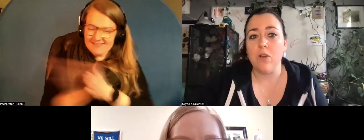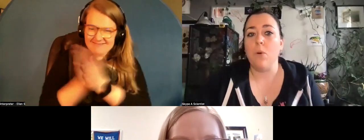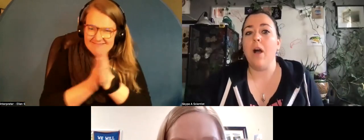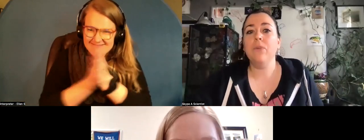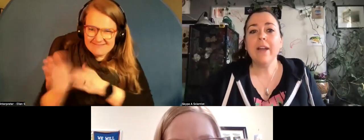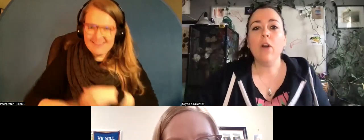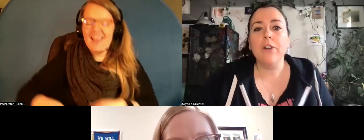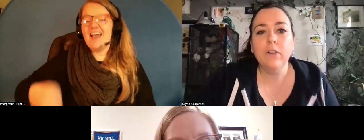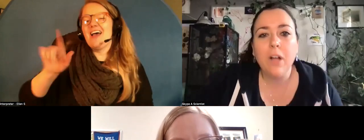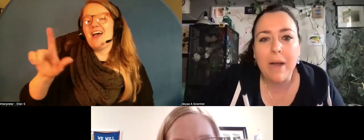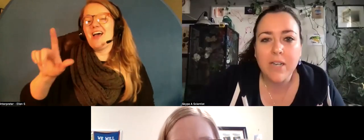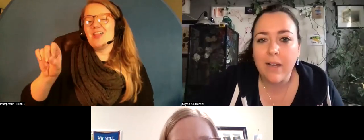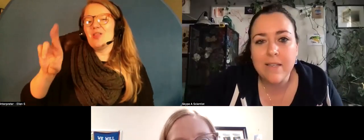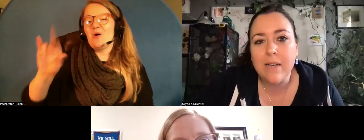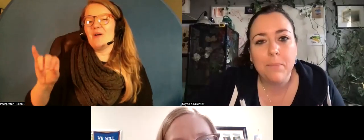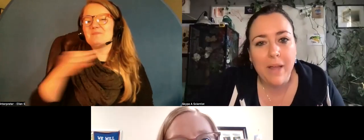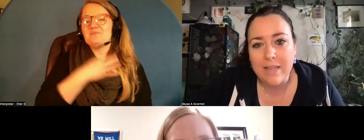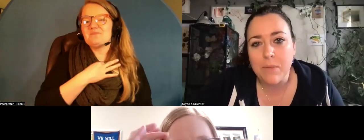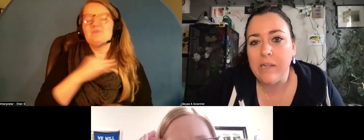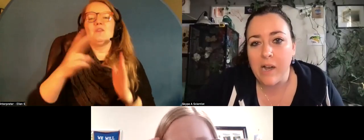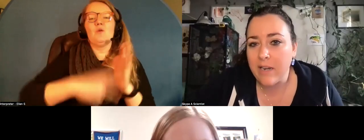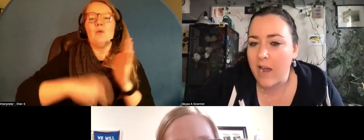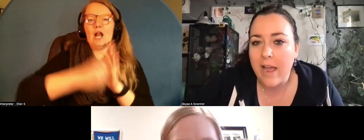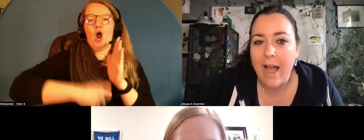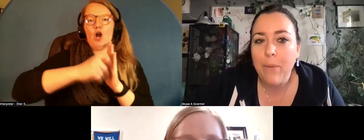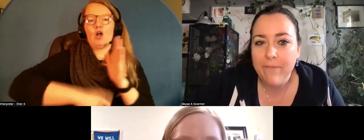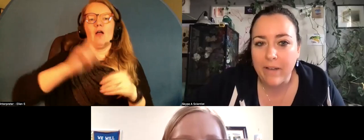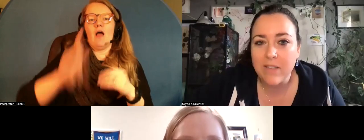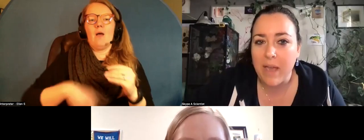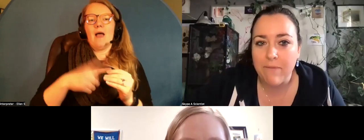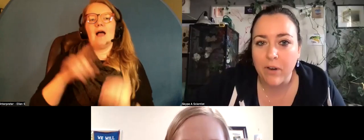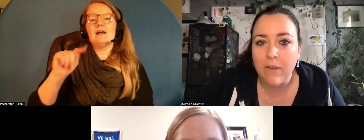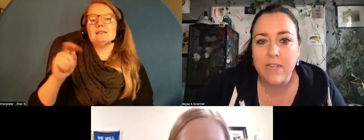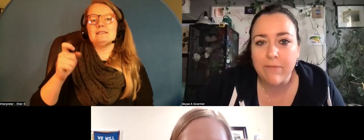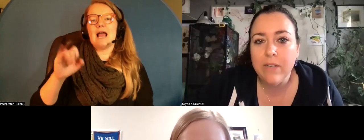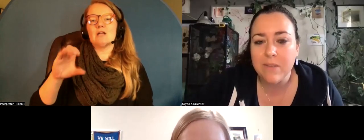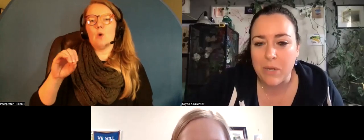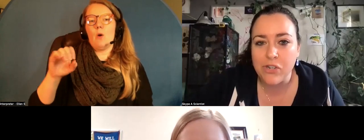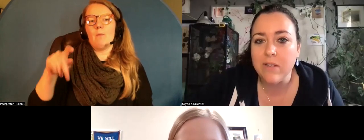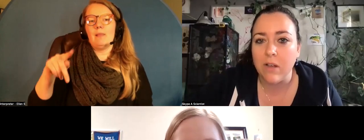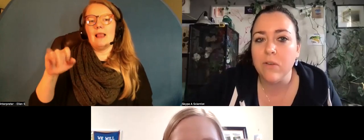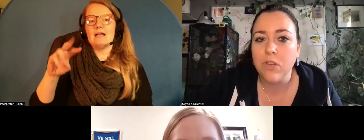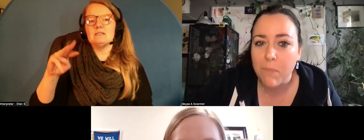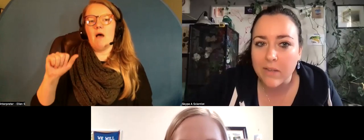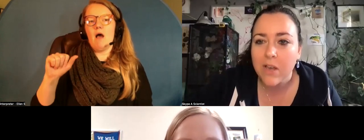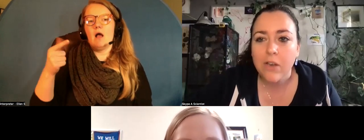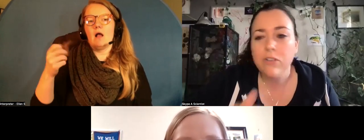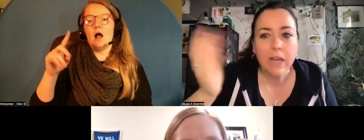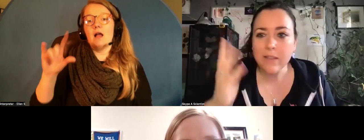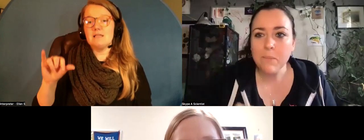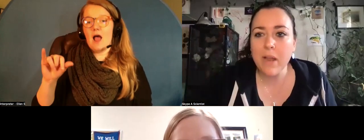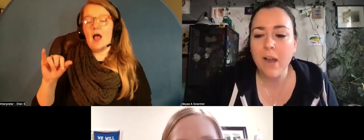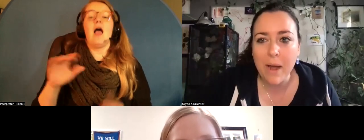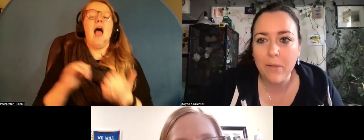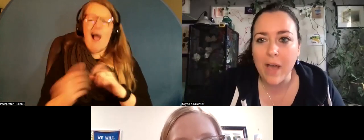Lori would like to know, we read an article about Toxoplasma gondii and how it affects the behavior of different species and also humans. Can